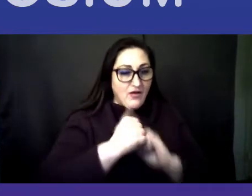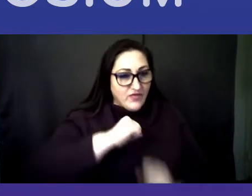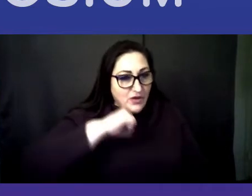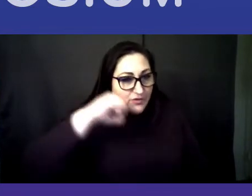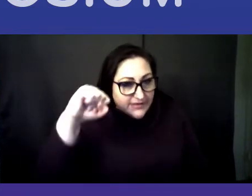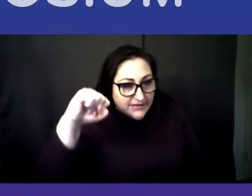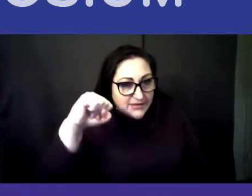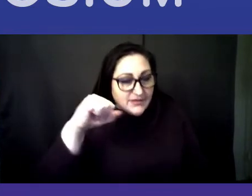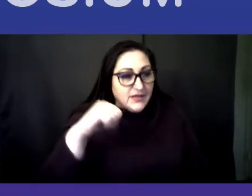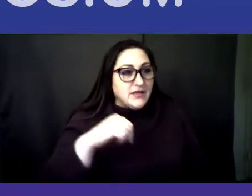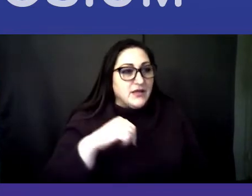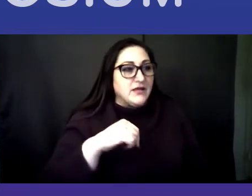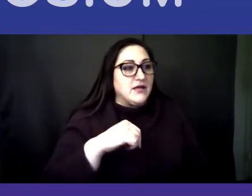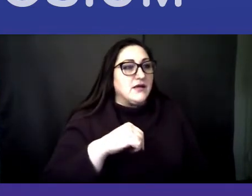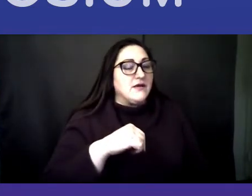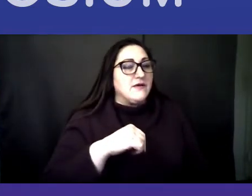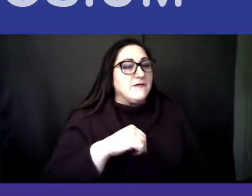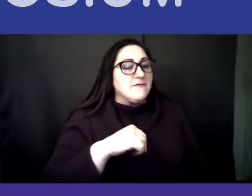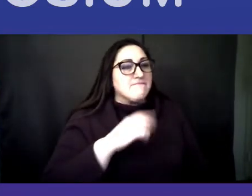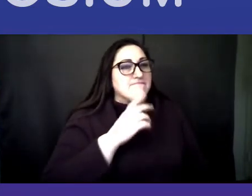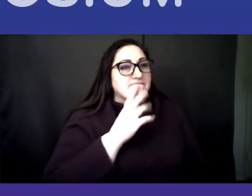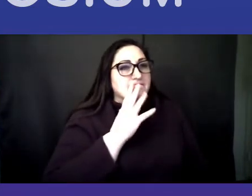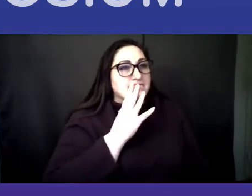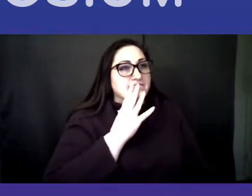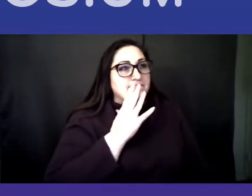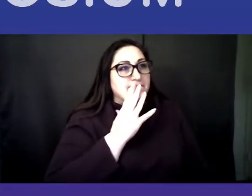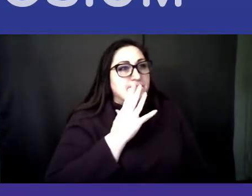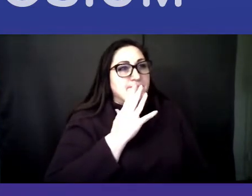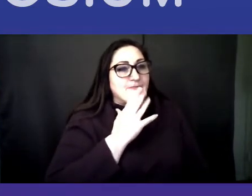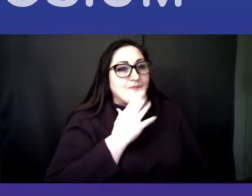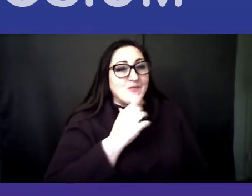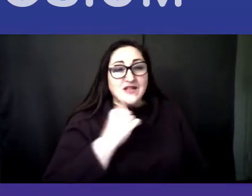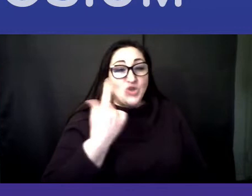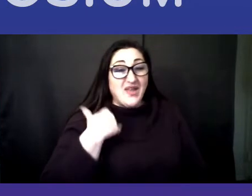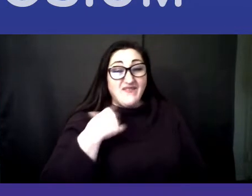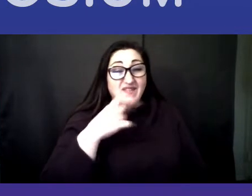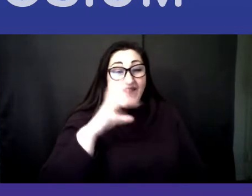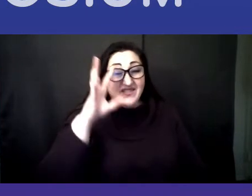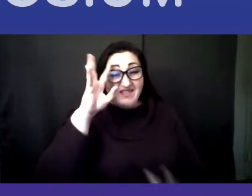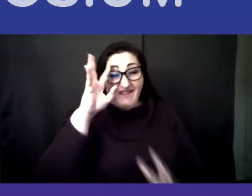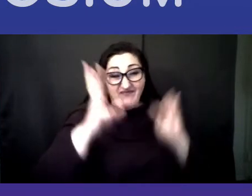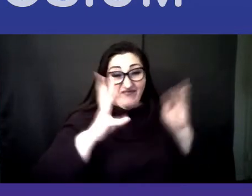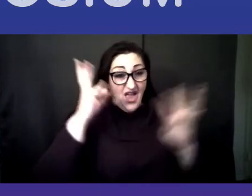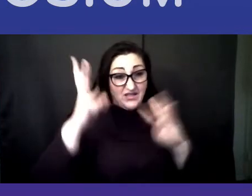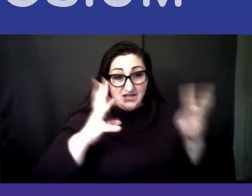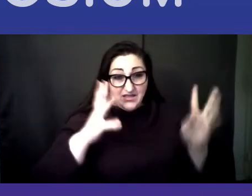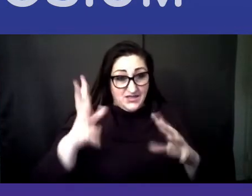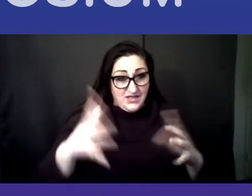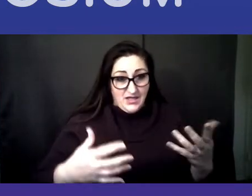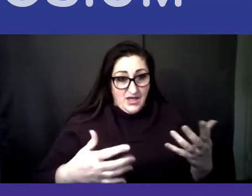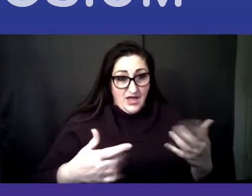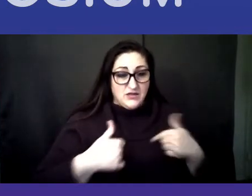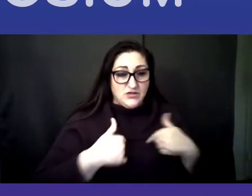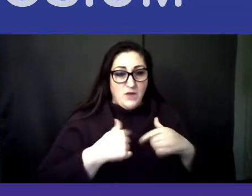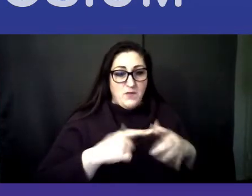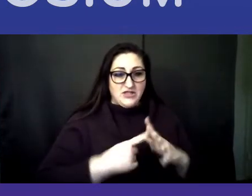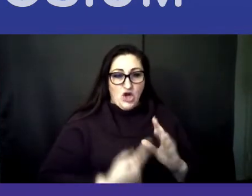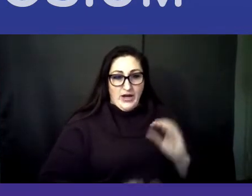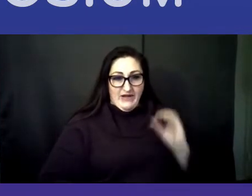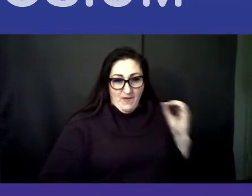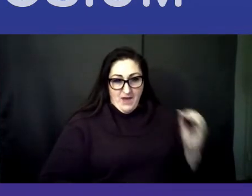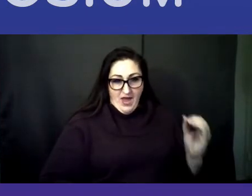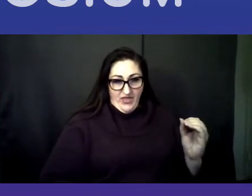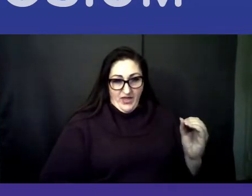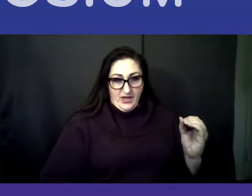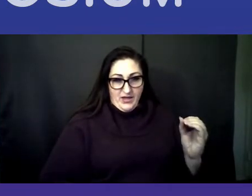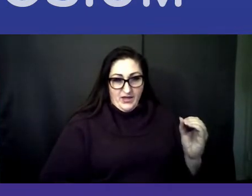And so just even if it's a fantasy, so that I'm not starting from zero. And